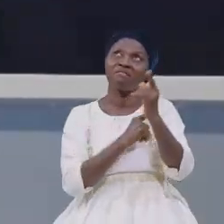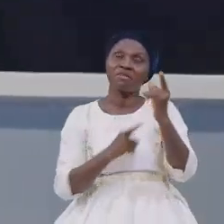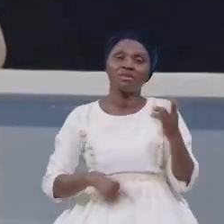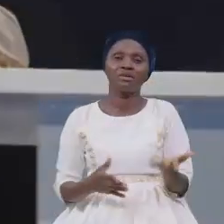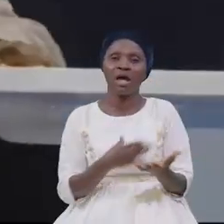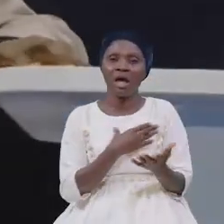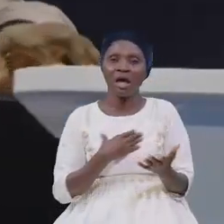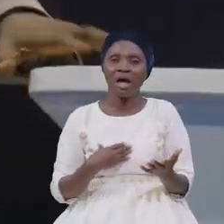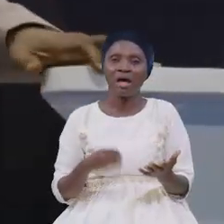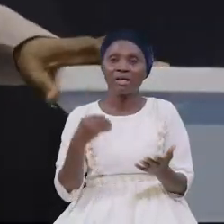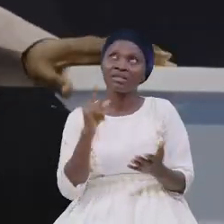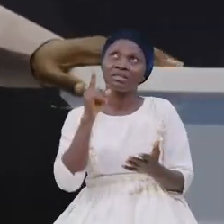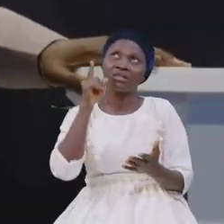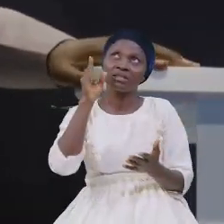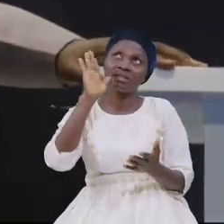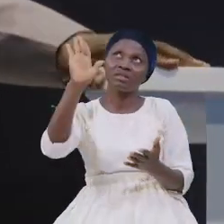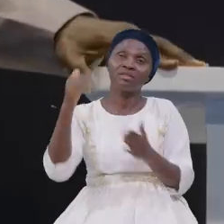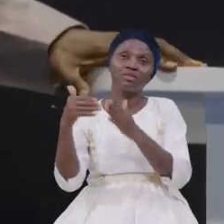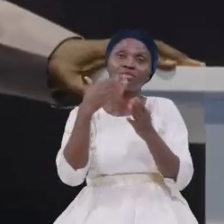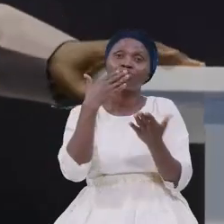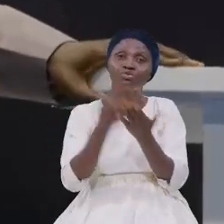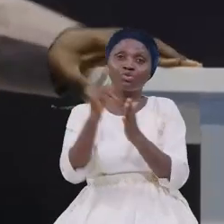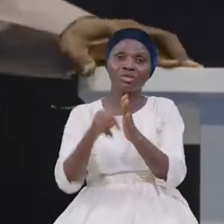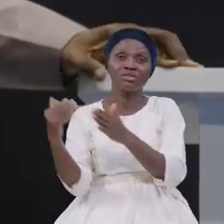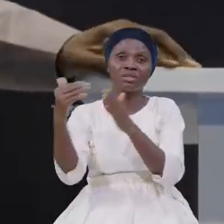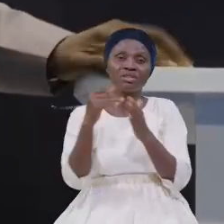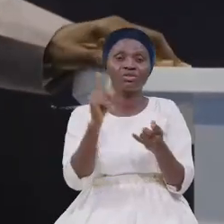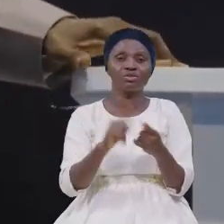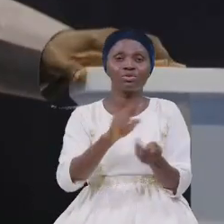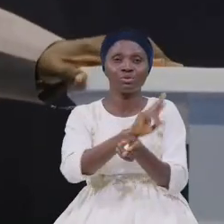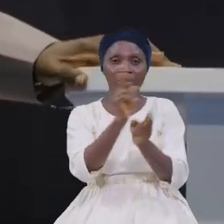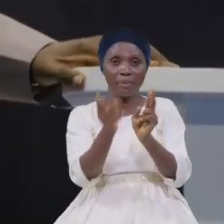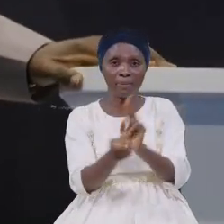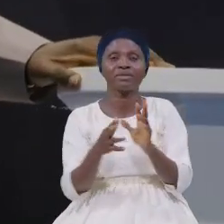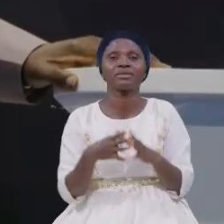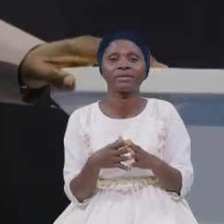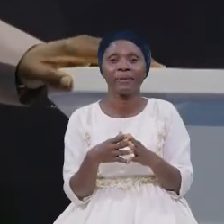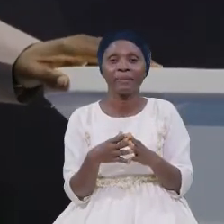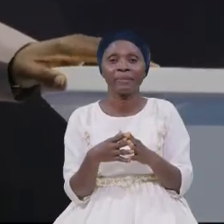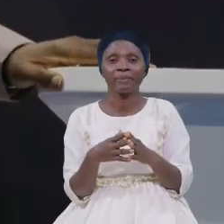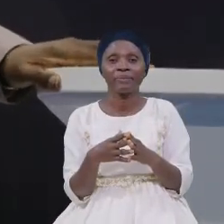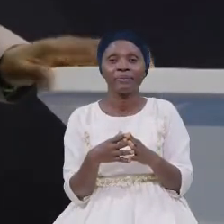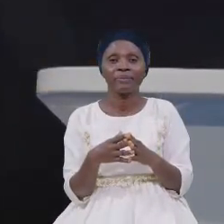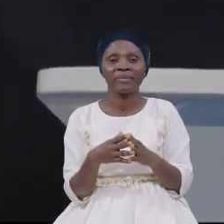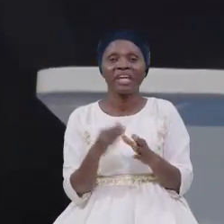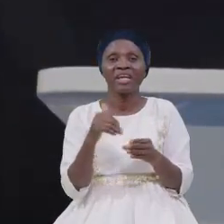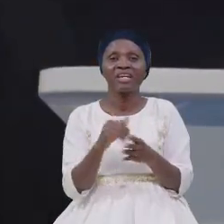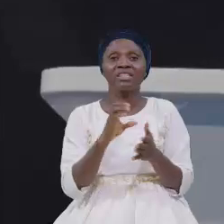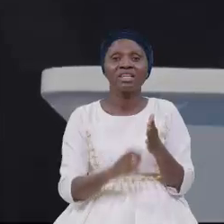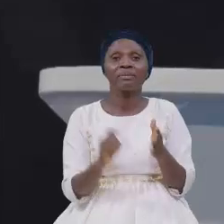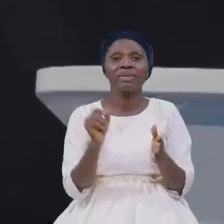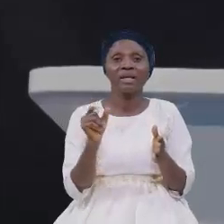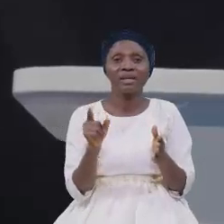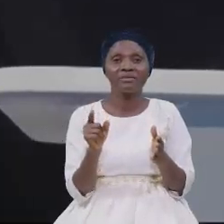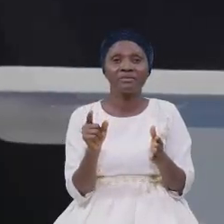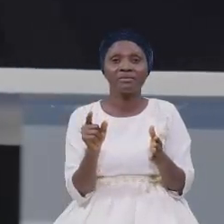you to repentance. Look here at chapter 11. We're reading from